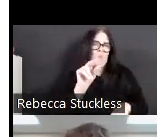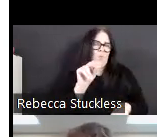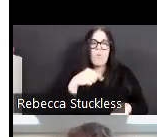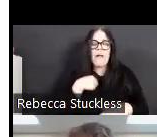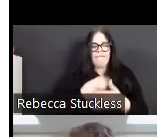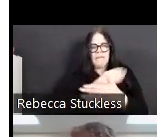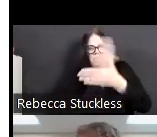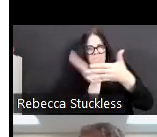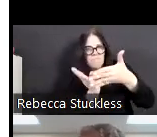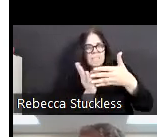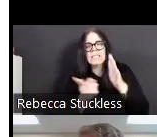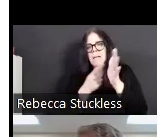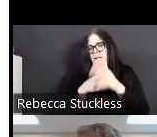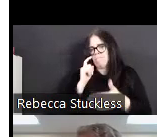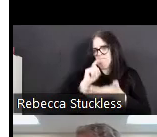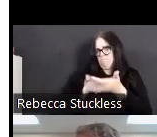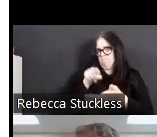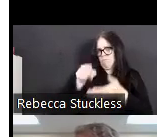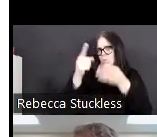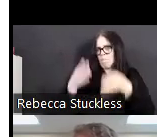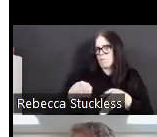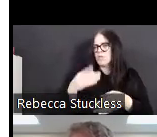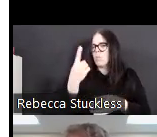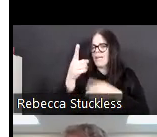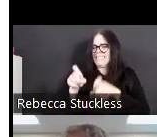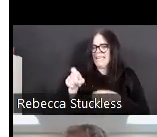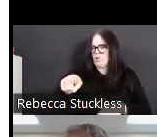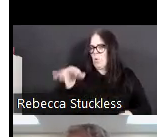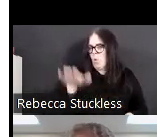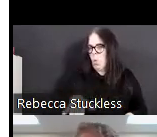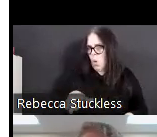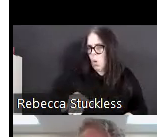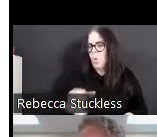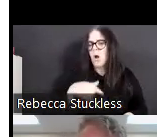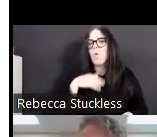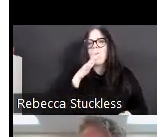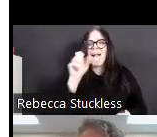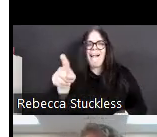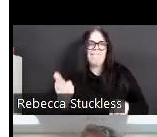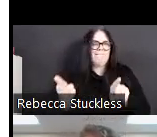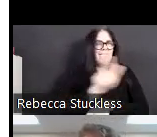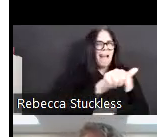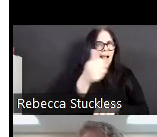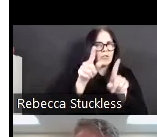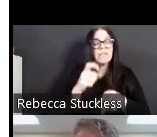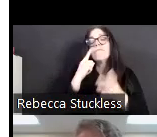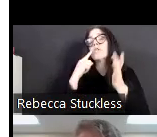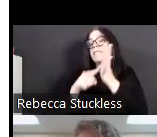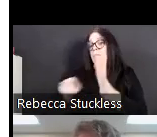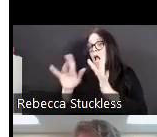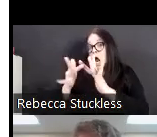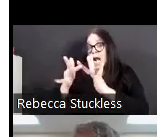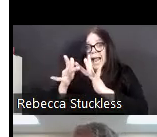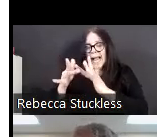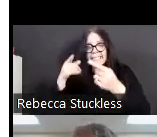somebody that scores really low on one test, we'll actually ask them to take the other one. So if they do the digital one, we'll ask them to take